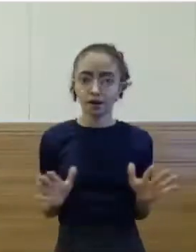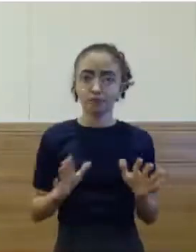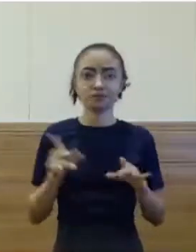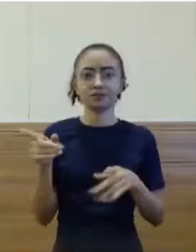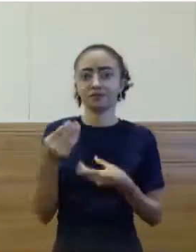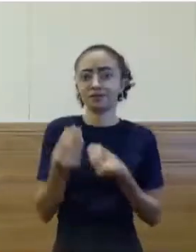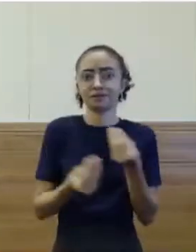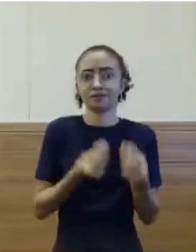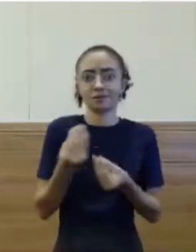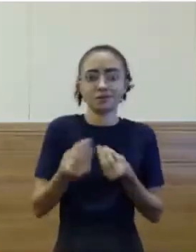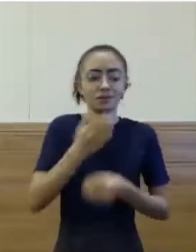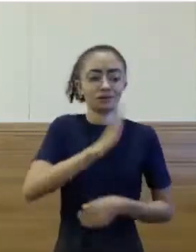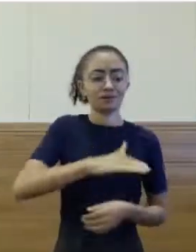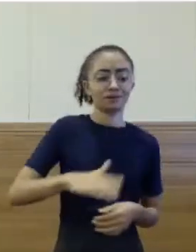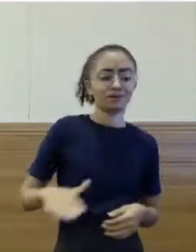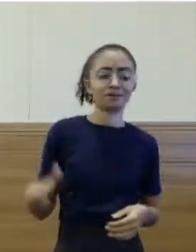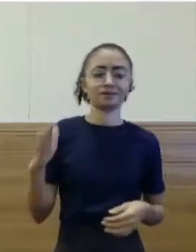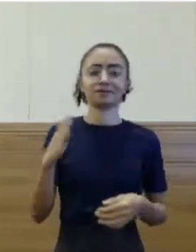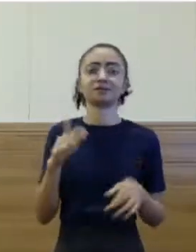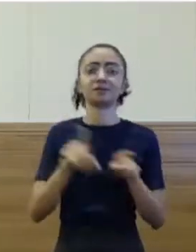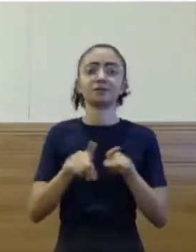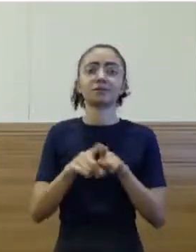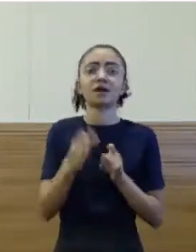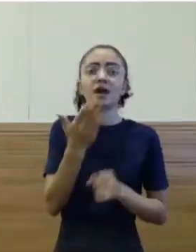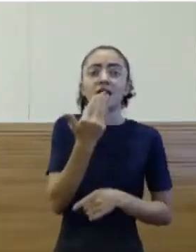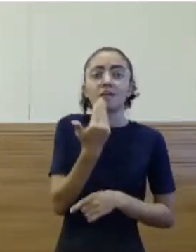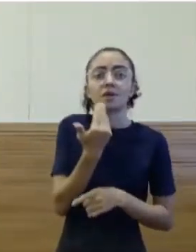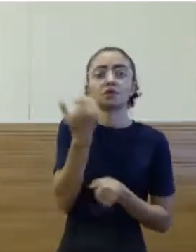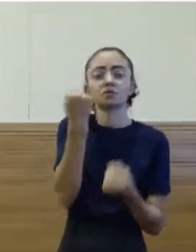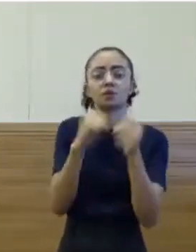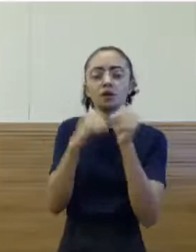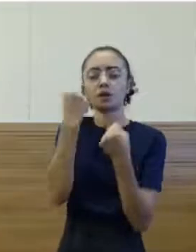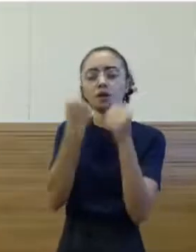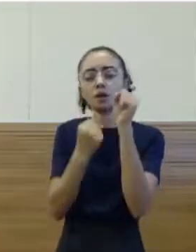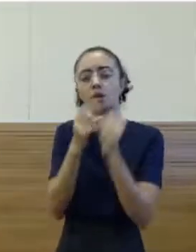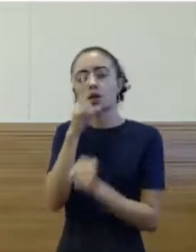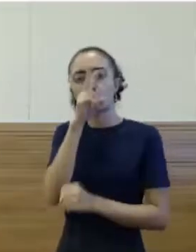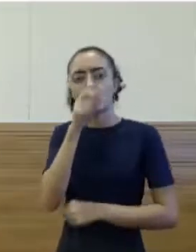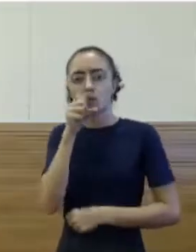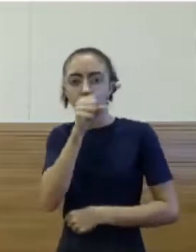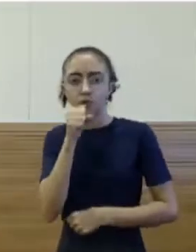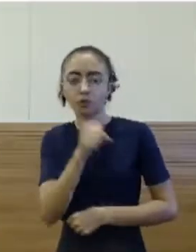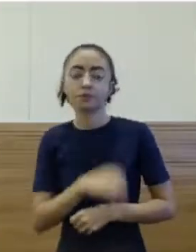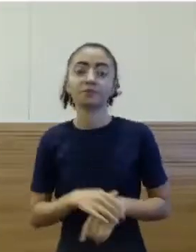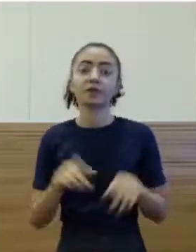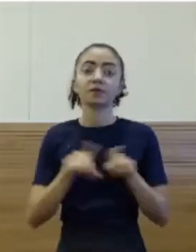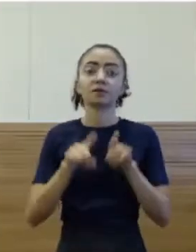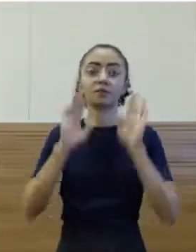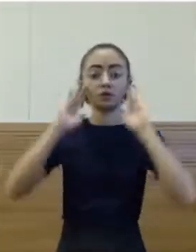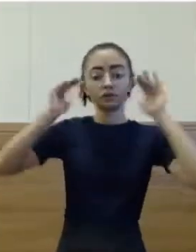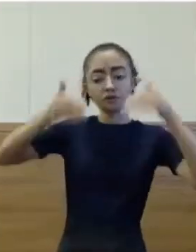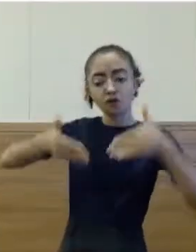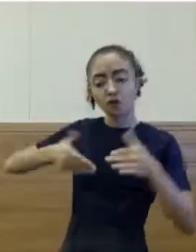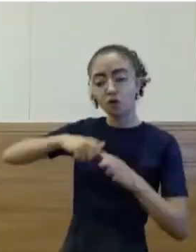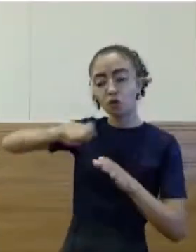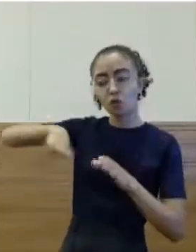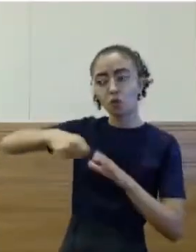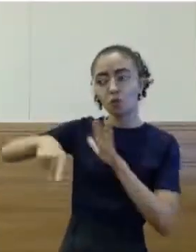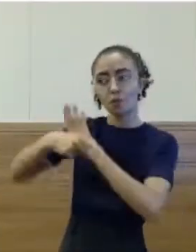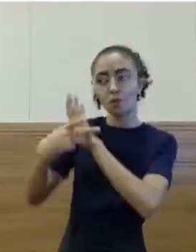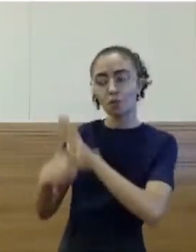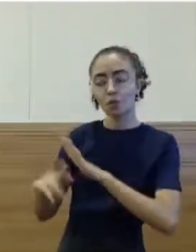that disencourages ultra process, and in the case of them, the non consumption. And another is to talk